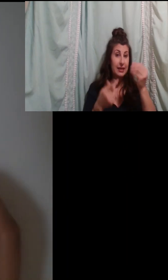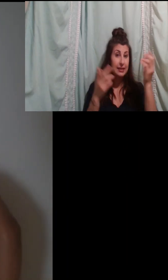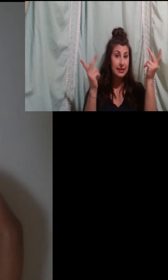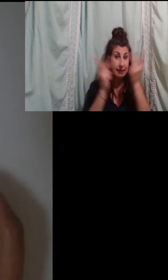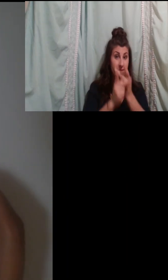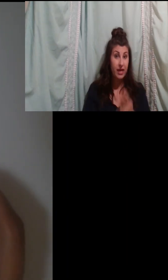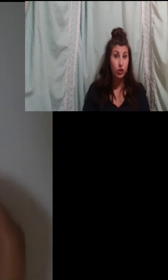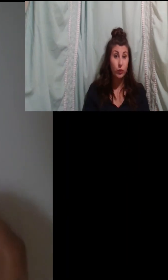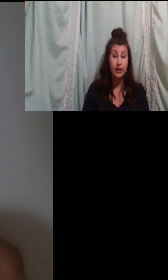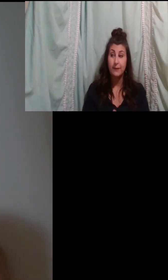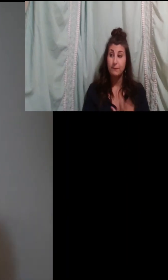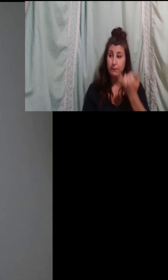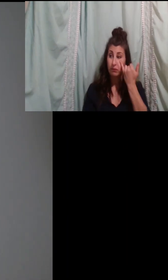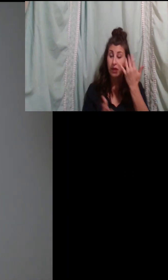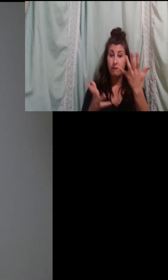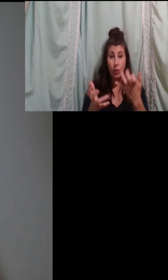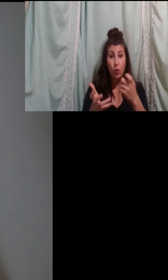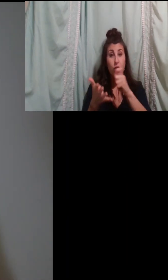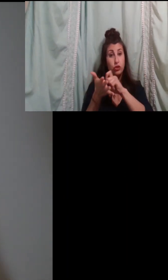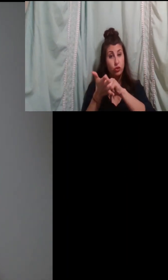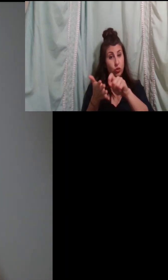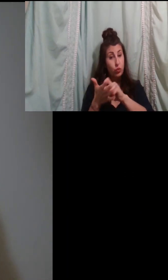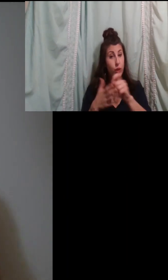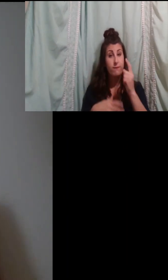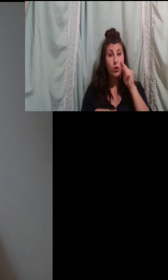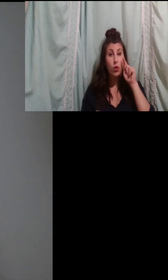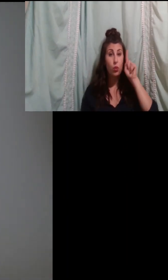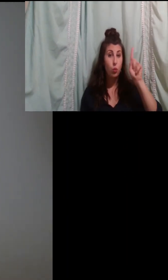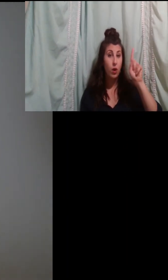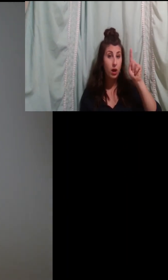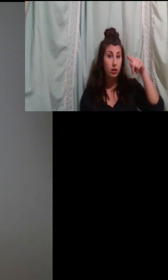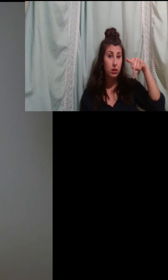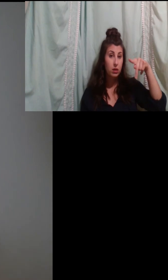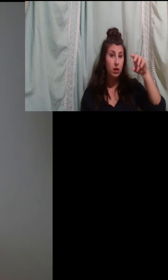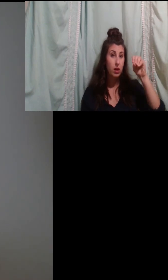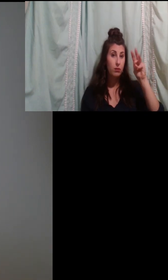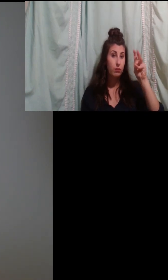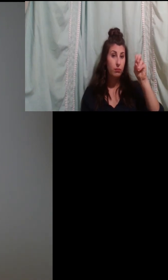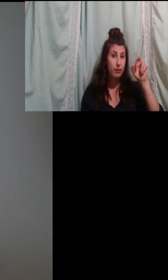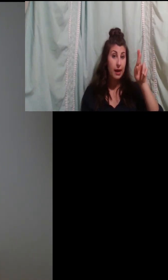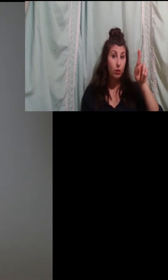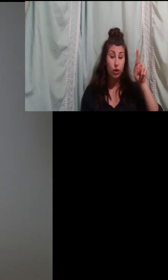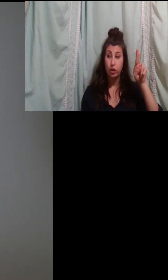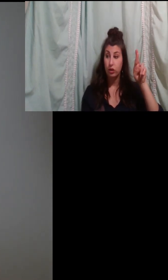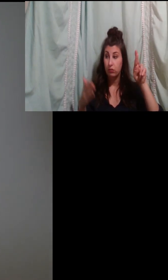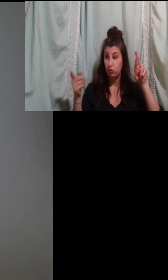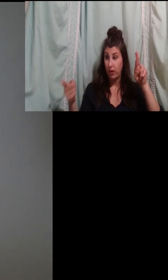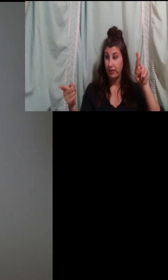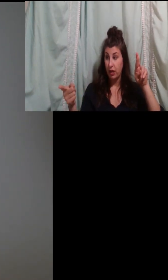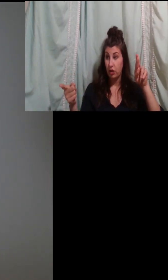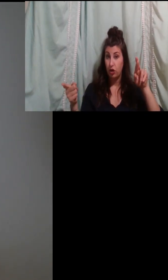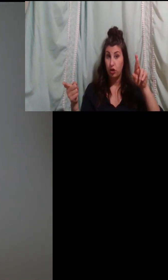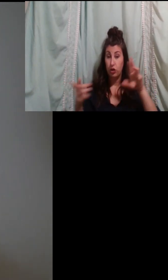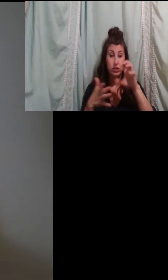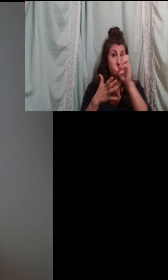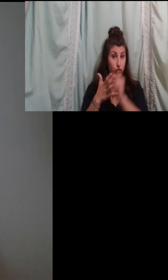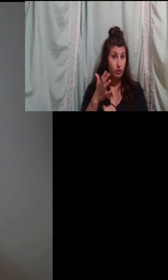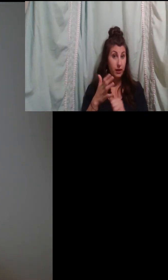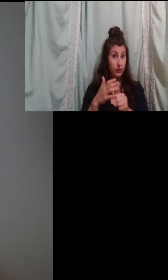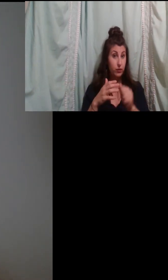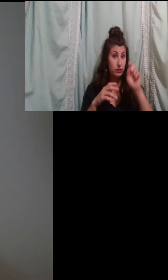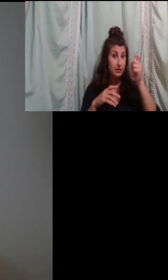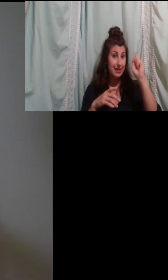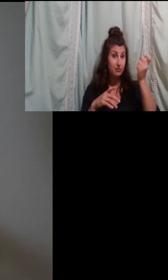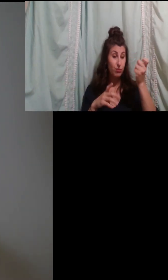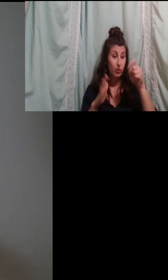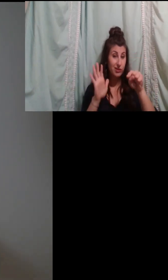and evaluating, if I want you to write it as 1 power here, I can